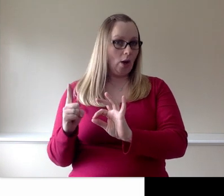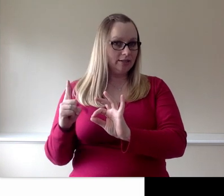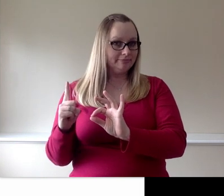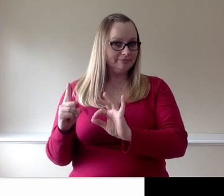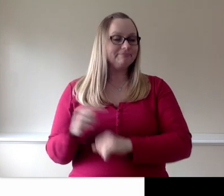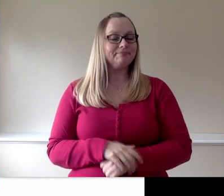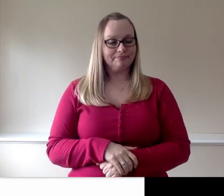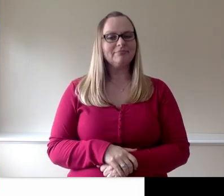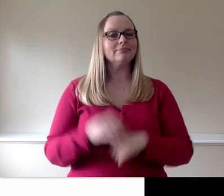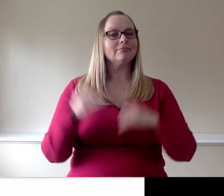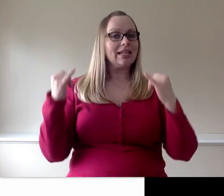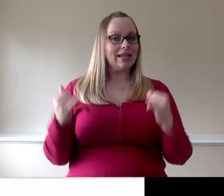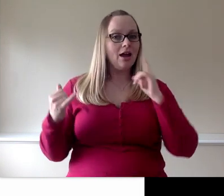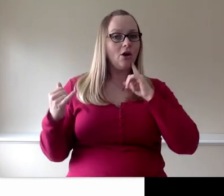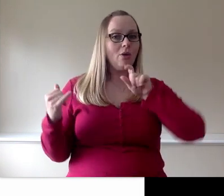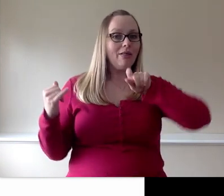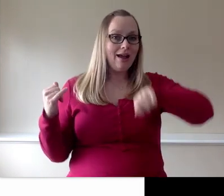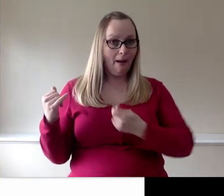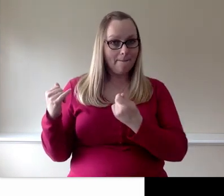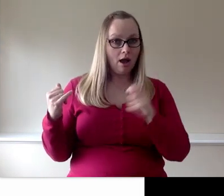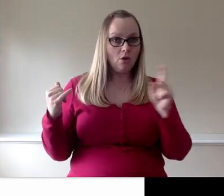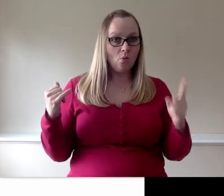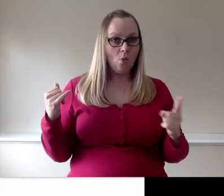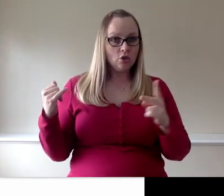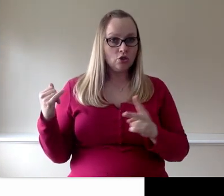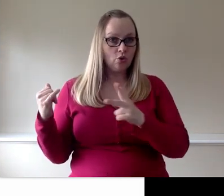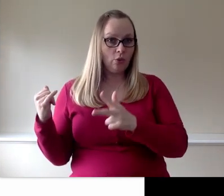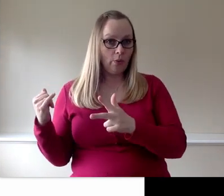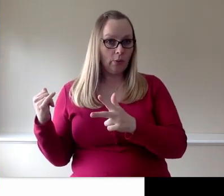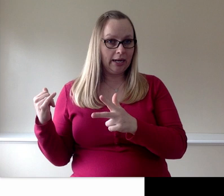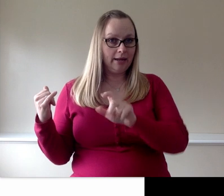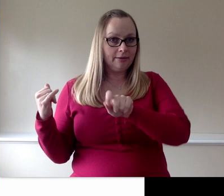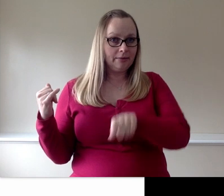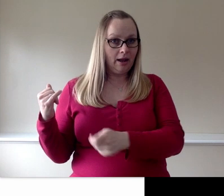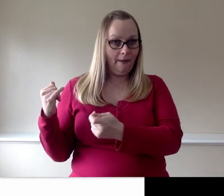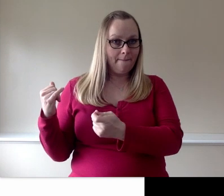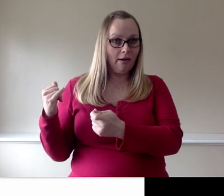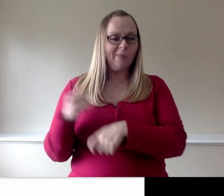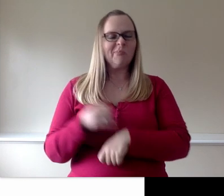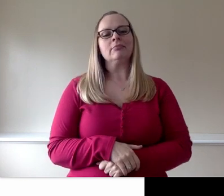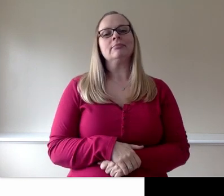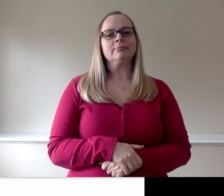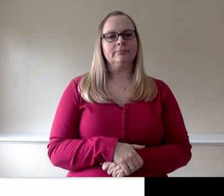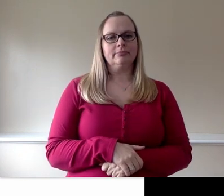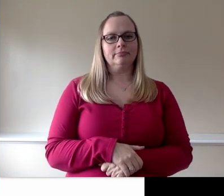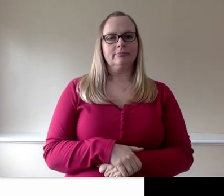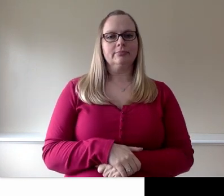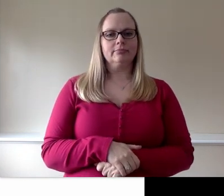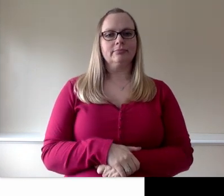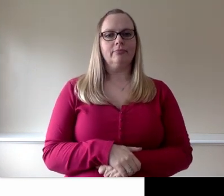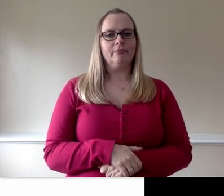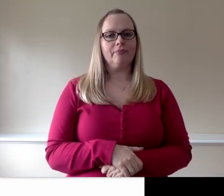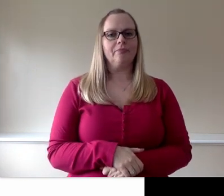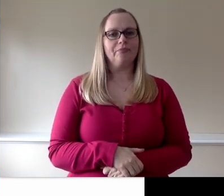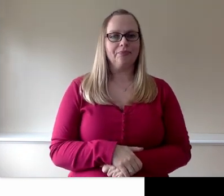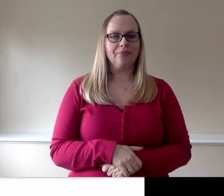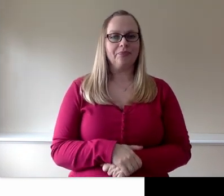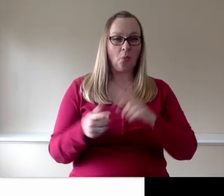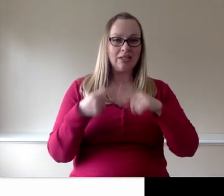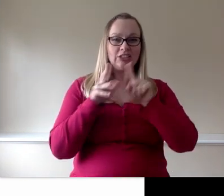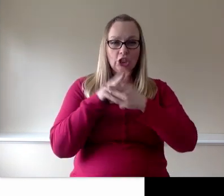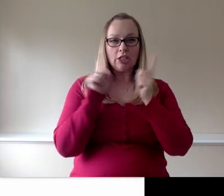1. Now I'm going to put in my comma. I'm going to go 3 numbers over and put my comma there. When your number gets really long,